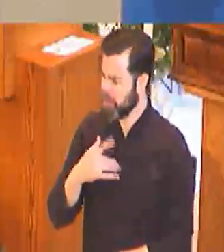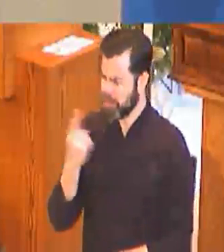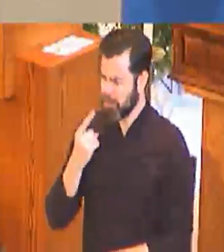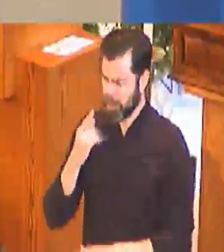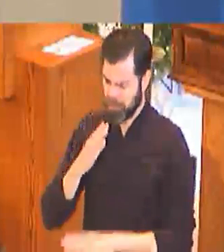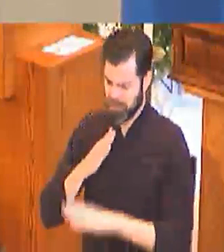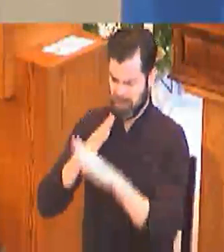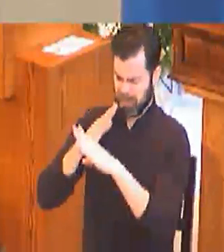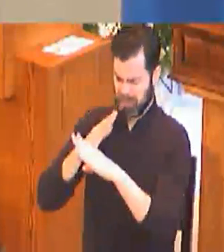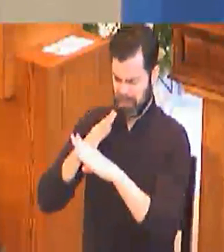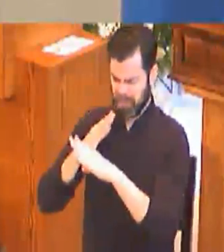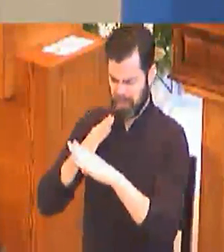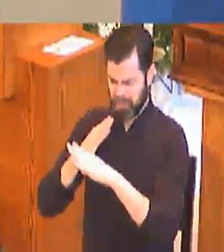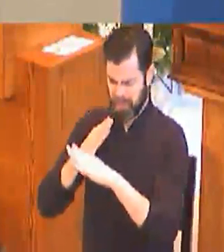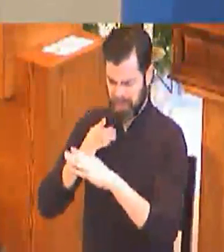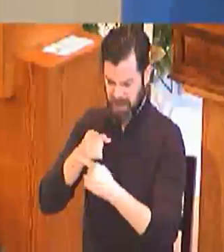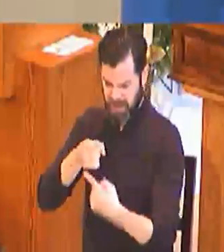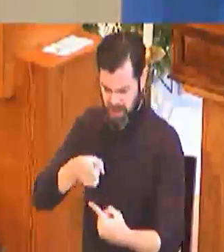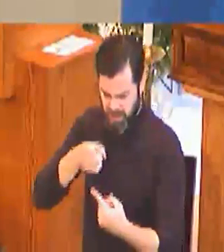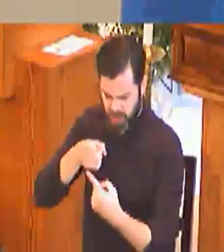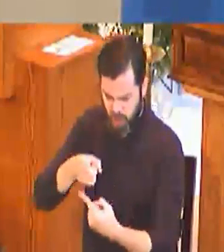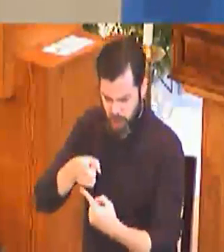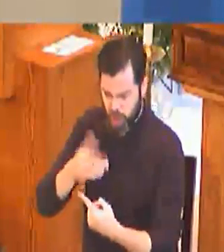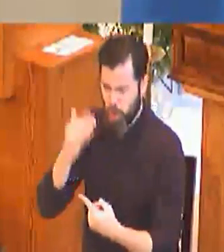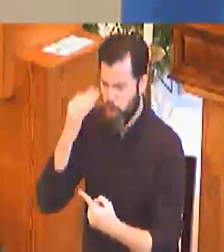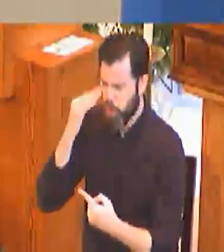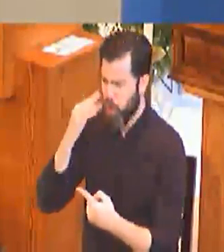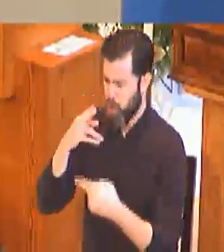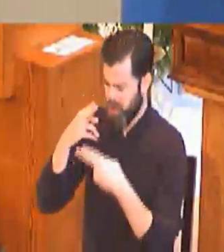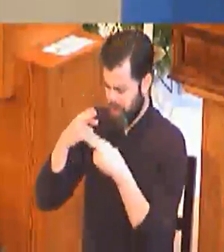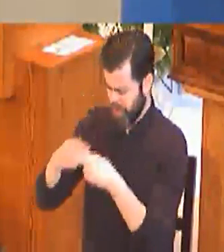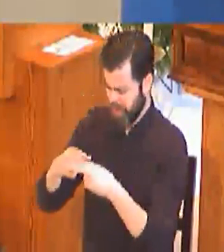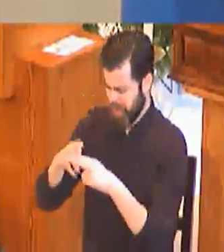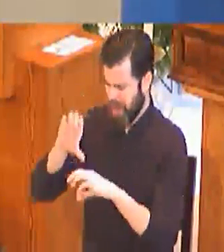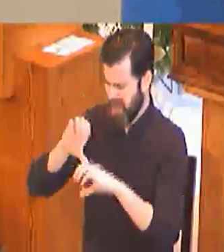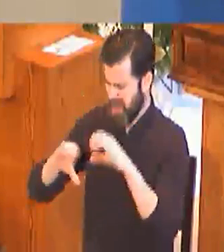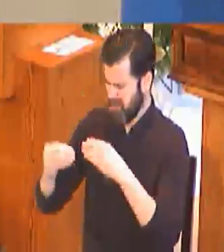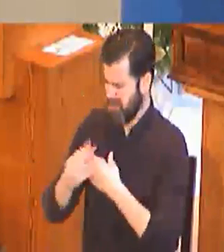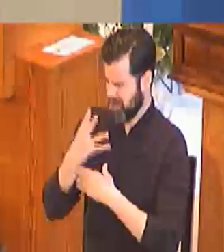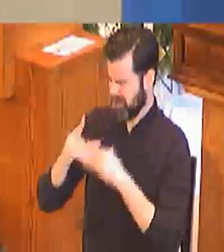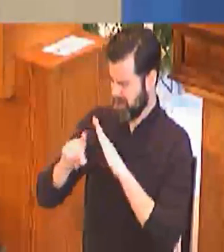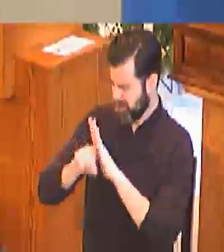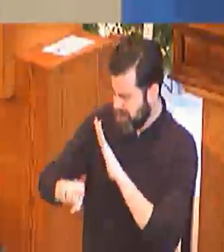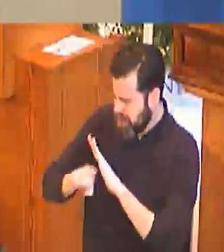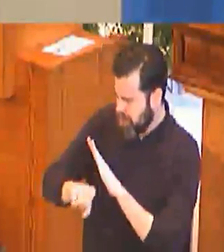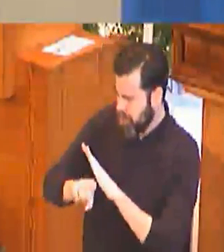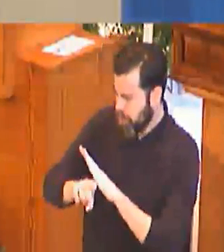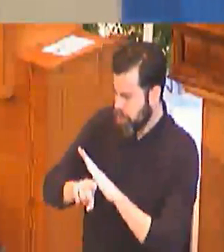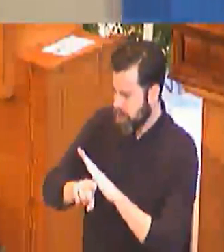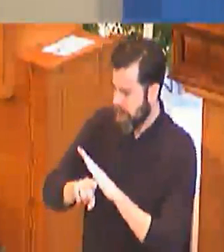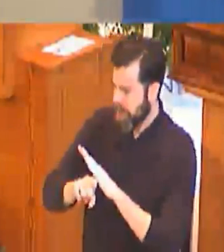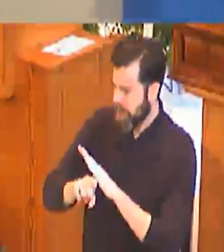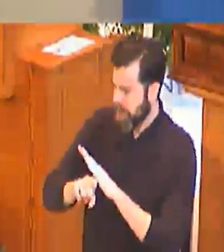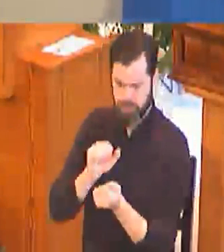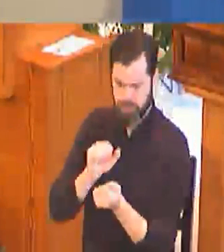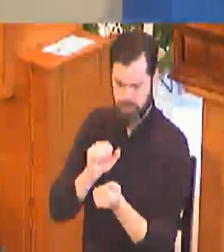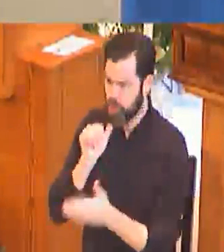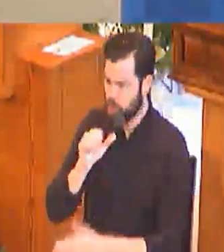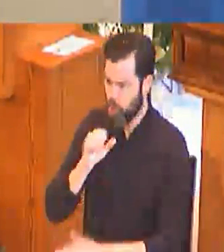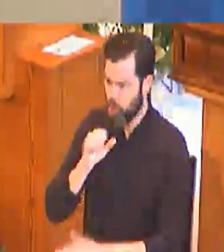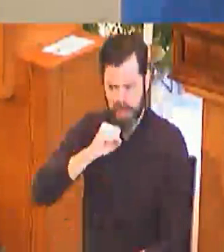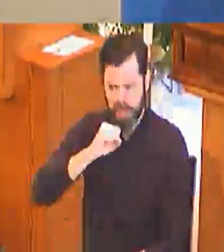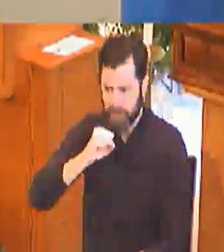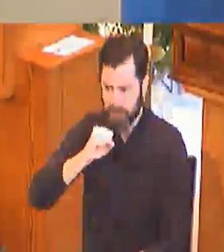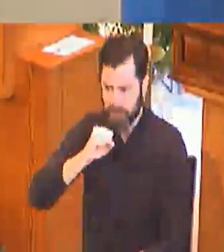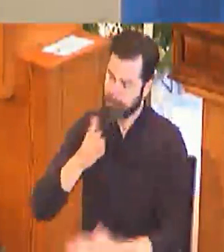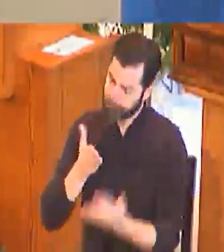chemicalization, and meet it with non-resistance. I've talked about it up here before, that